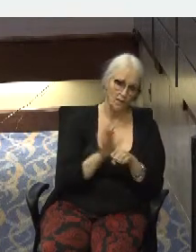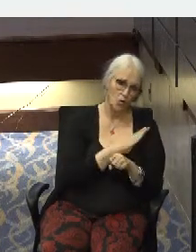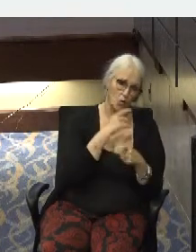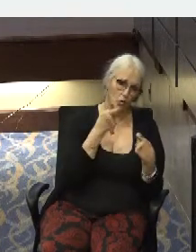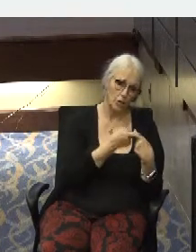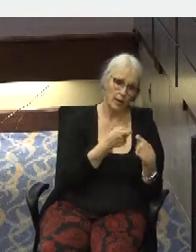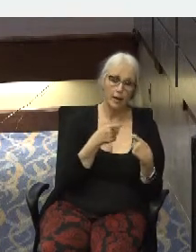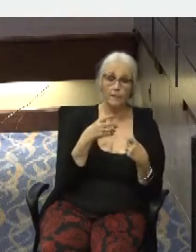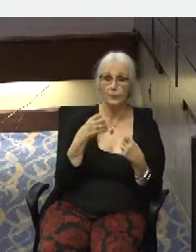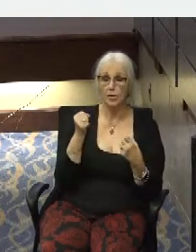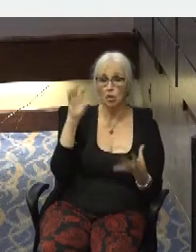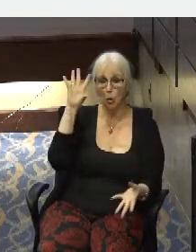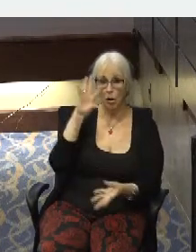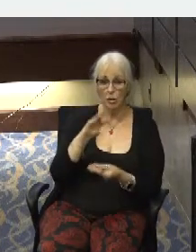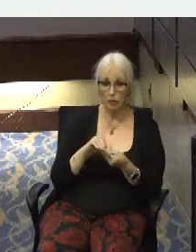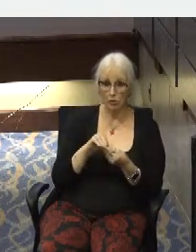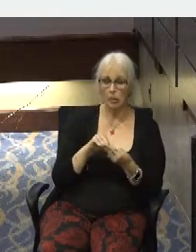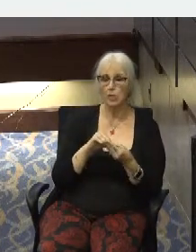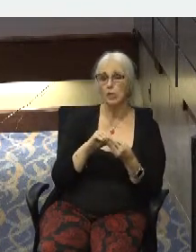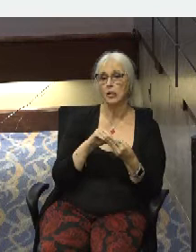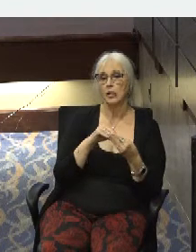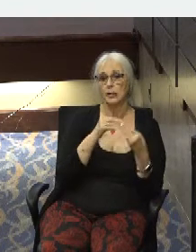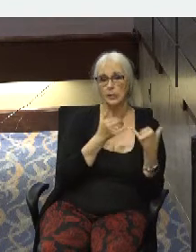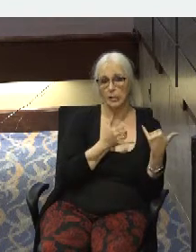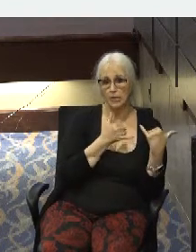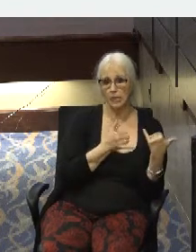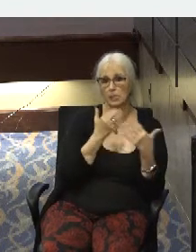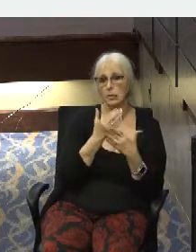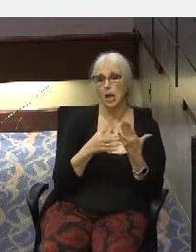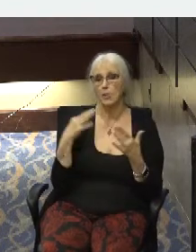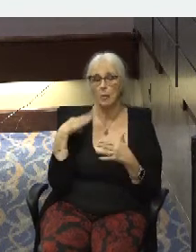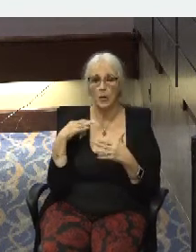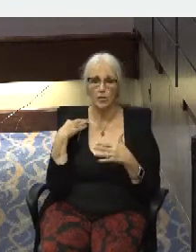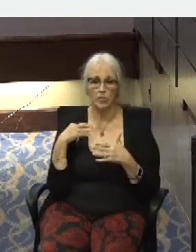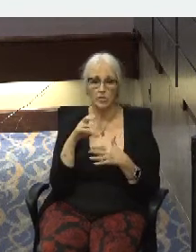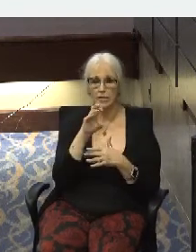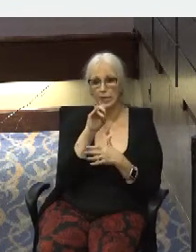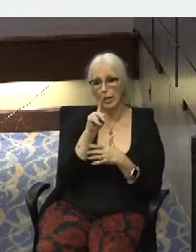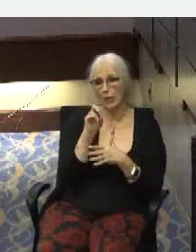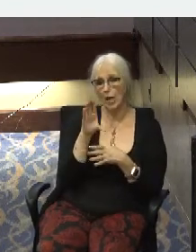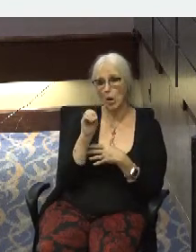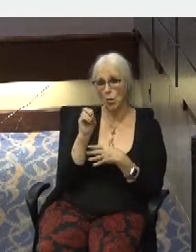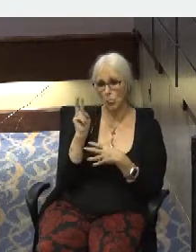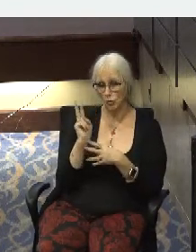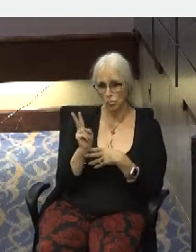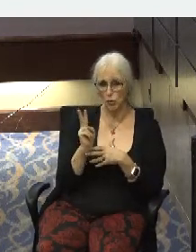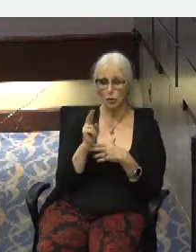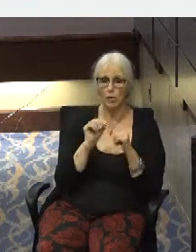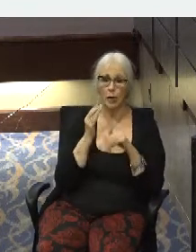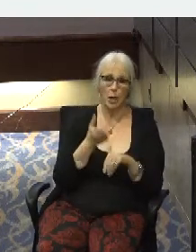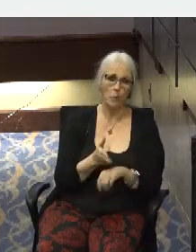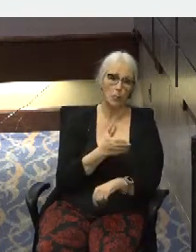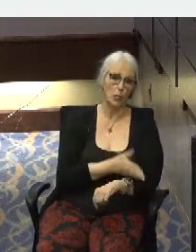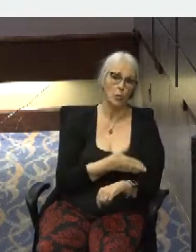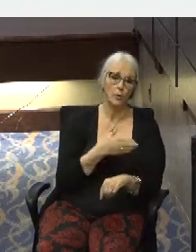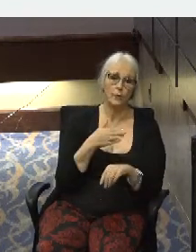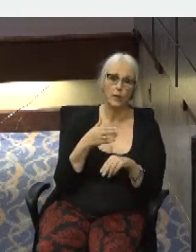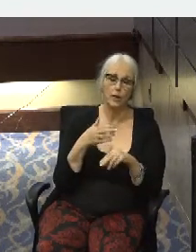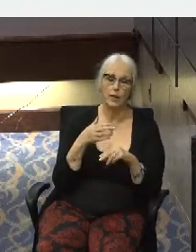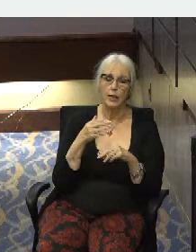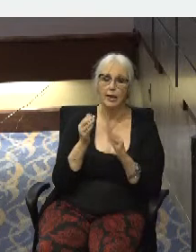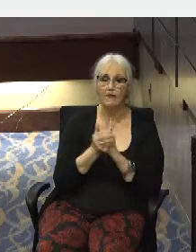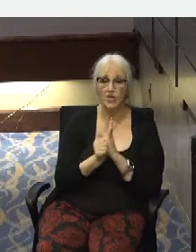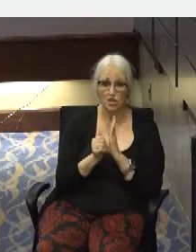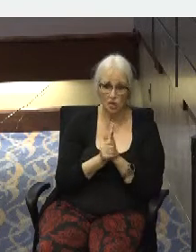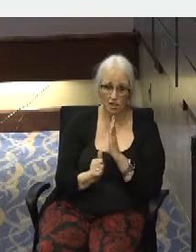So in a nutshell, existing versus scenario 2, some of the benefits of scenario 2 is improved efficiency for Waco Transit with route interlining. Again,